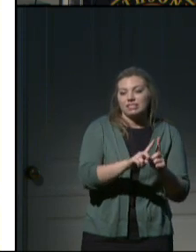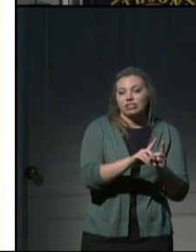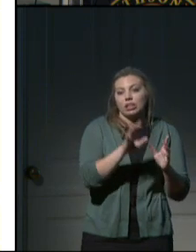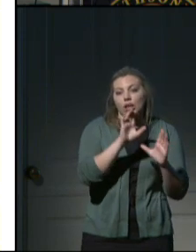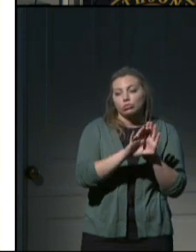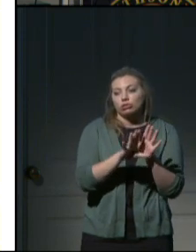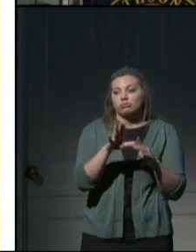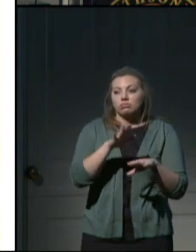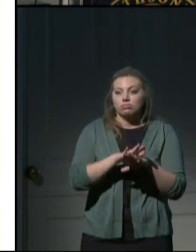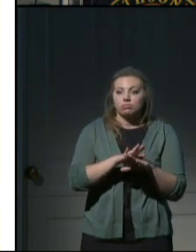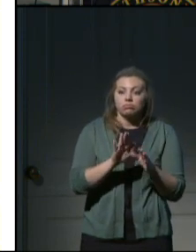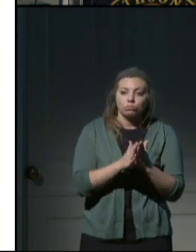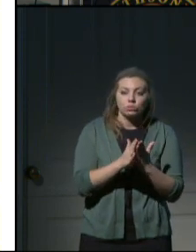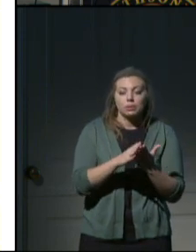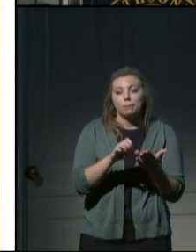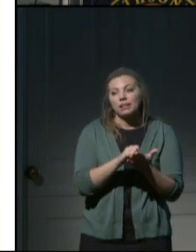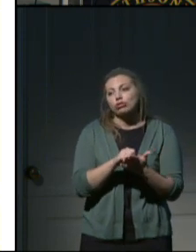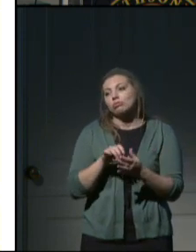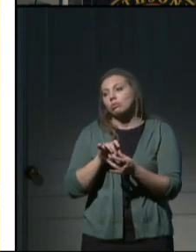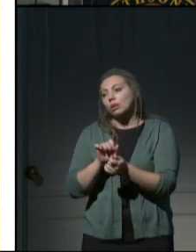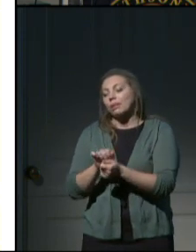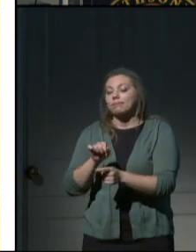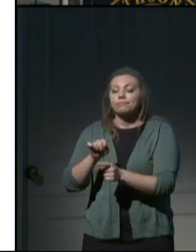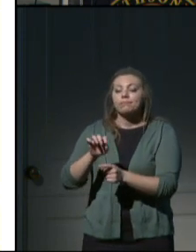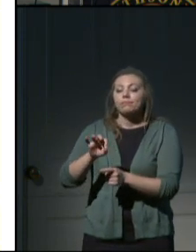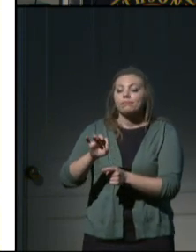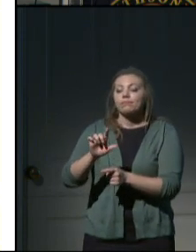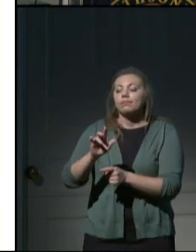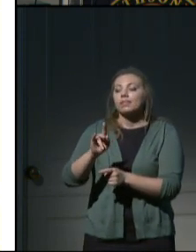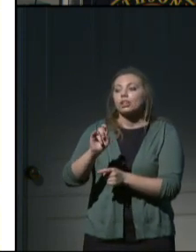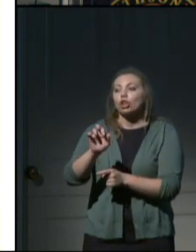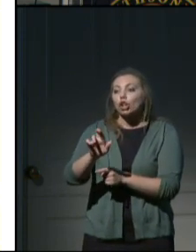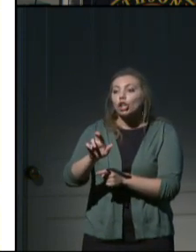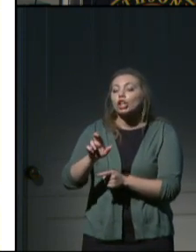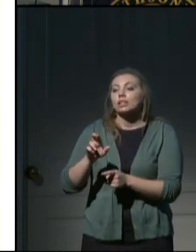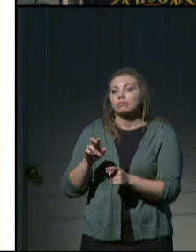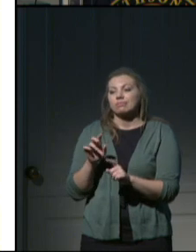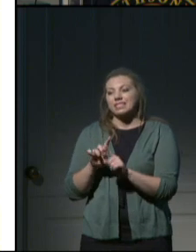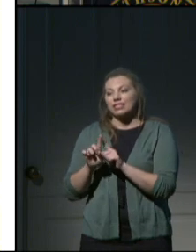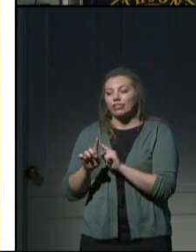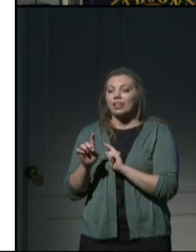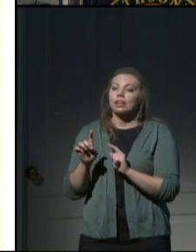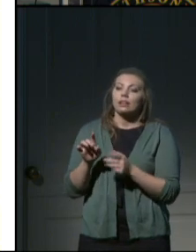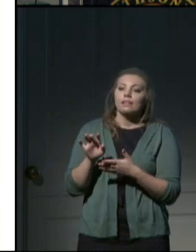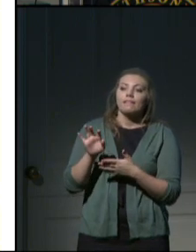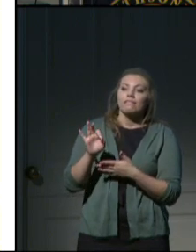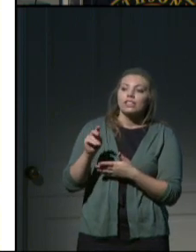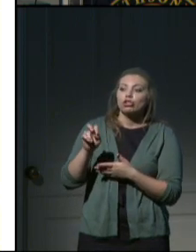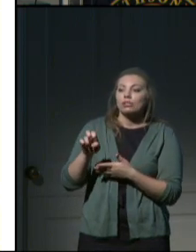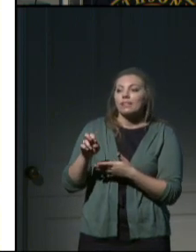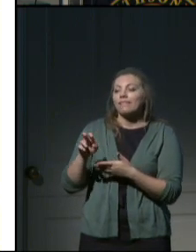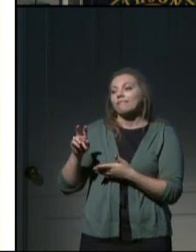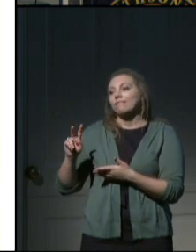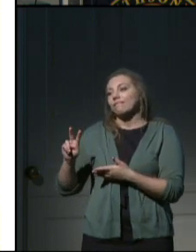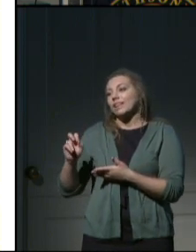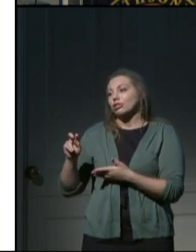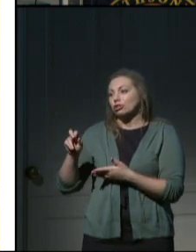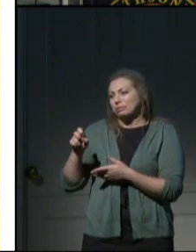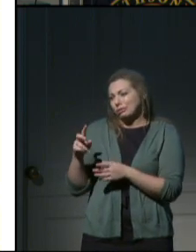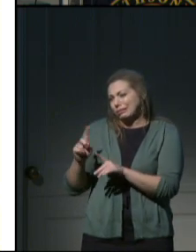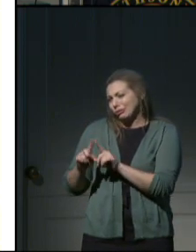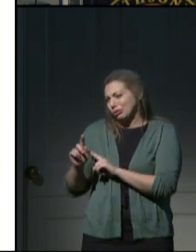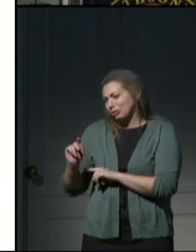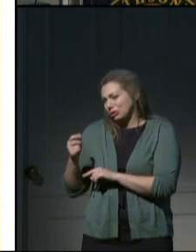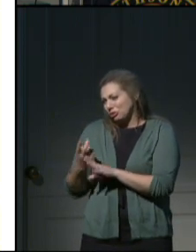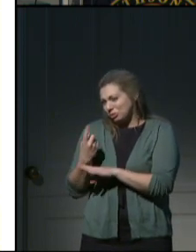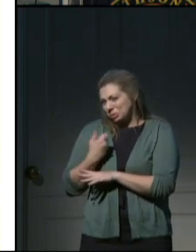on Flickr, and again, using feature vectors and other tools I built for myself quickly, I can really